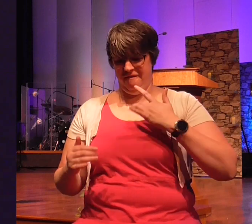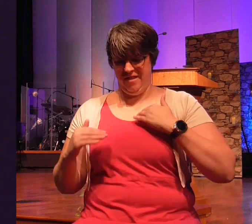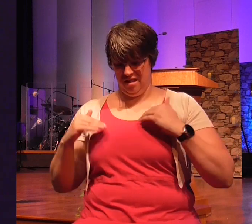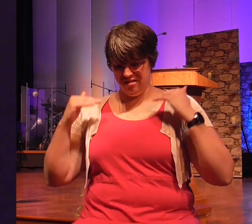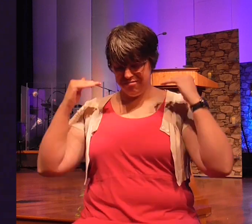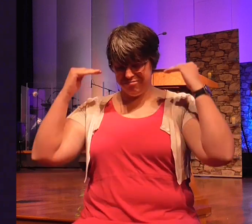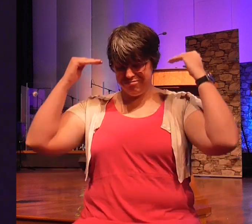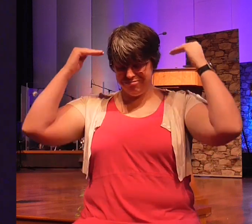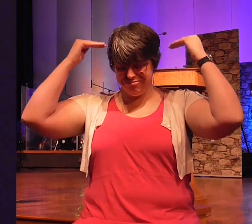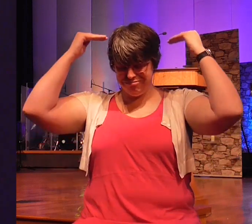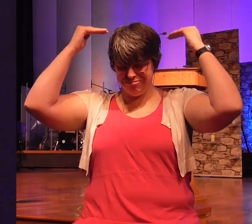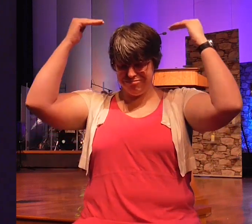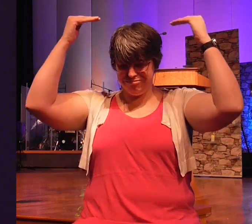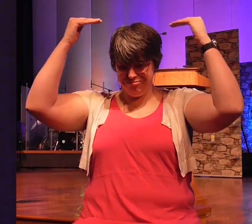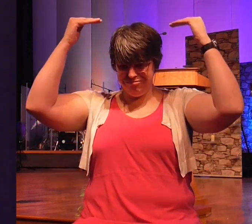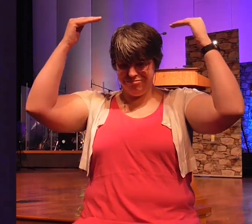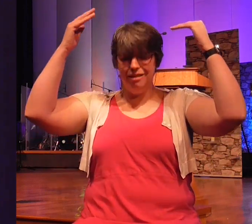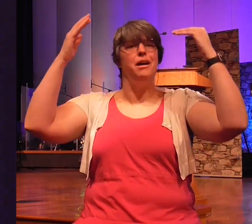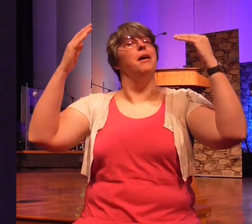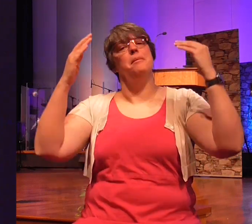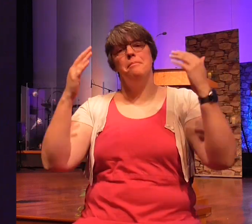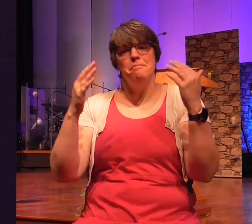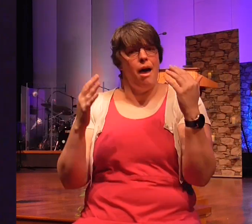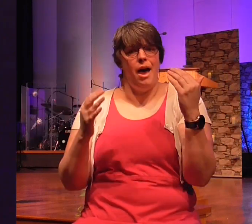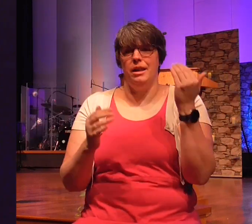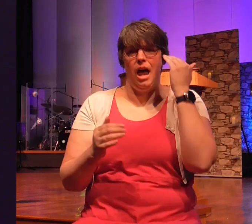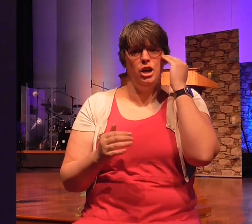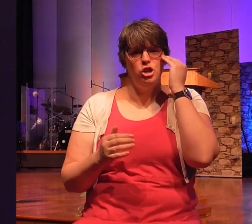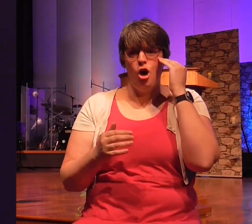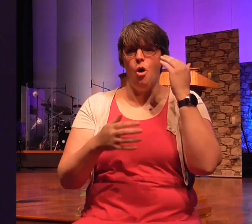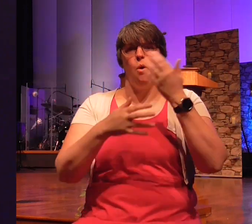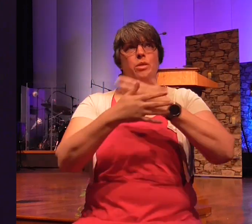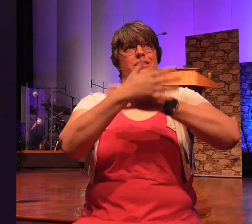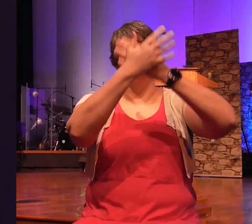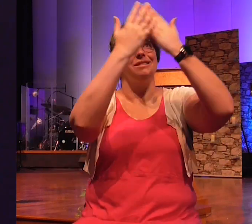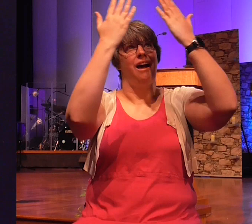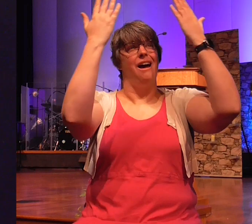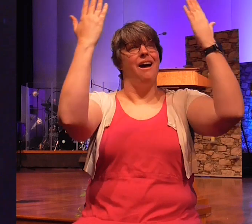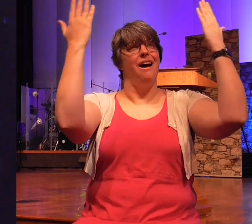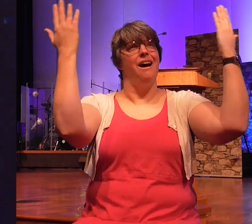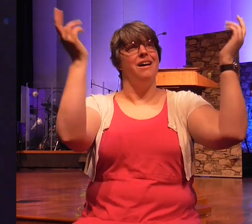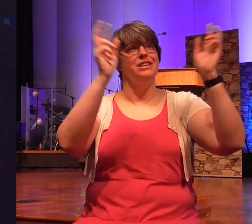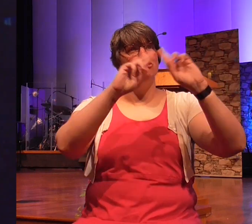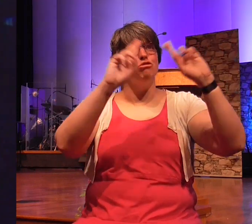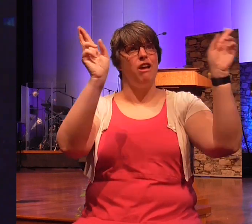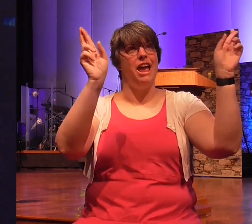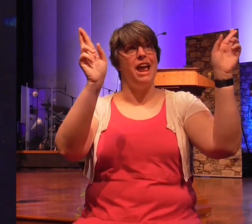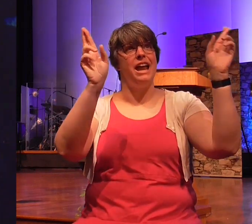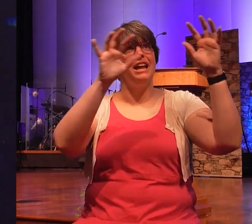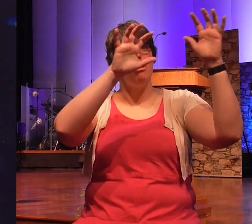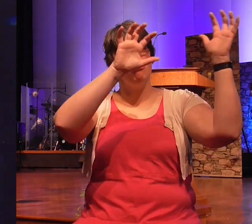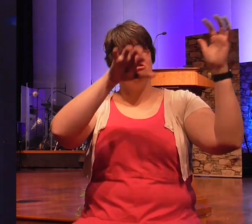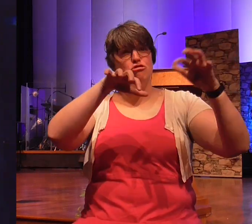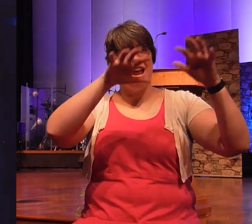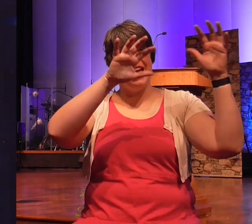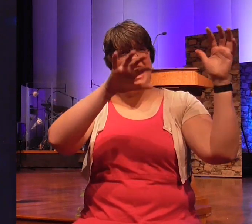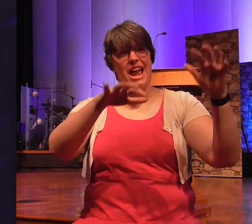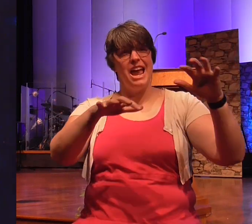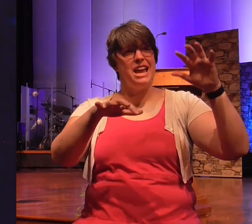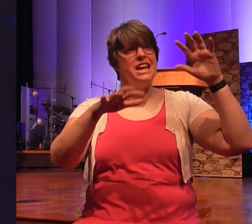line. Well, the sky is finally open. The rain and wind